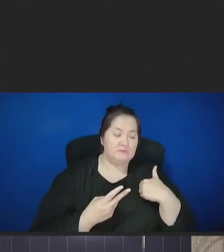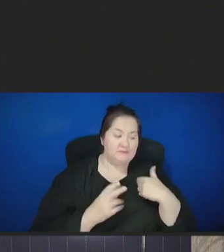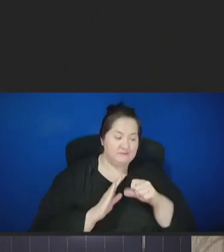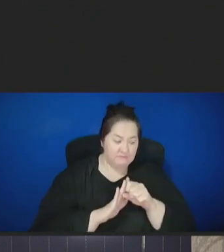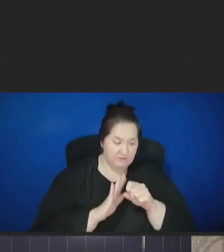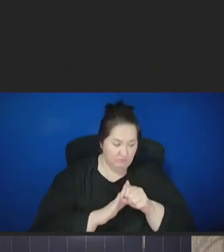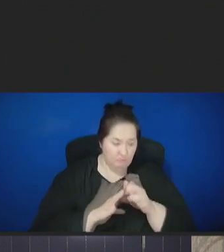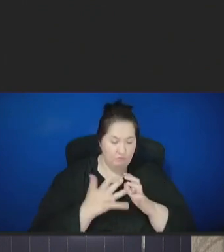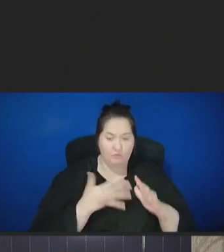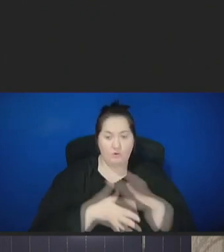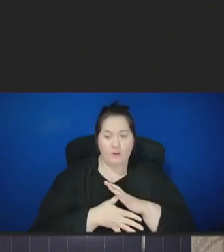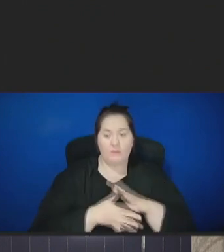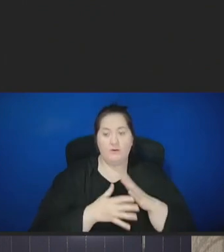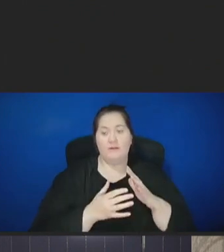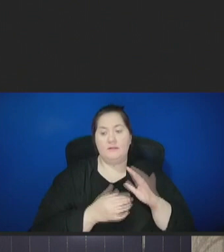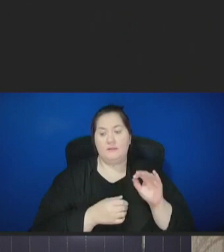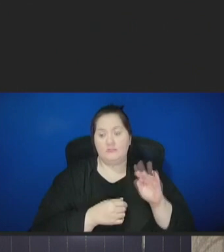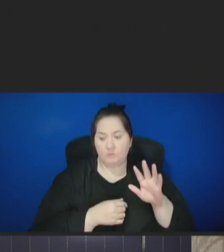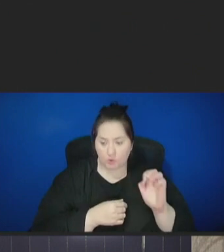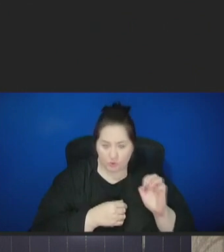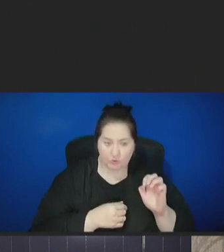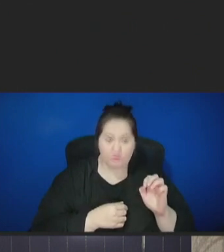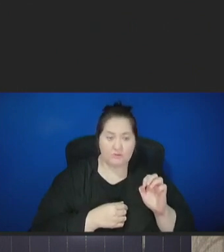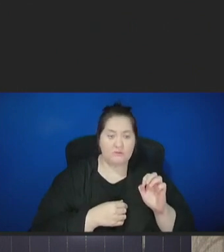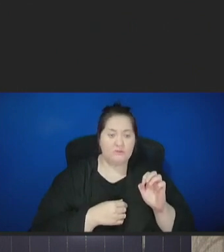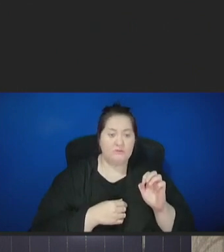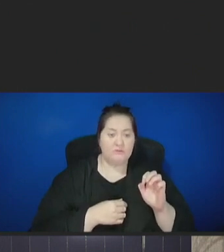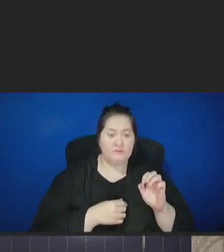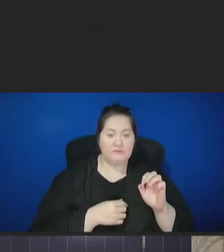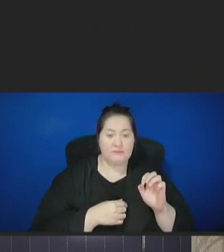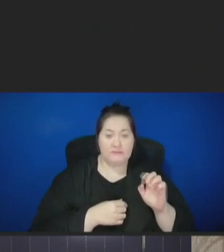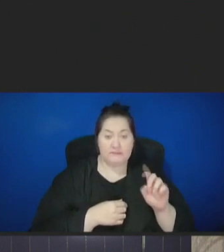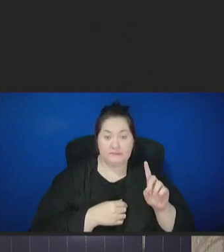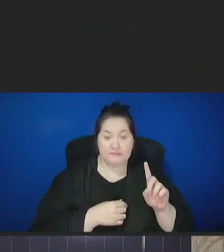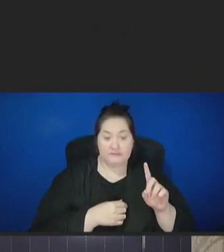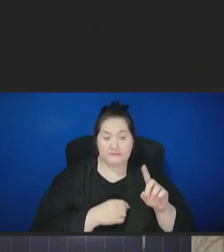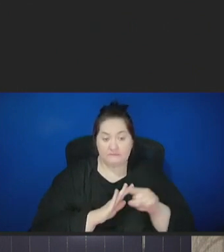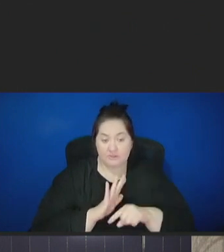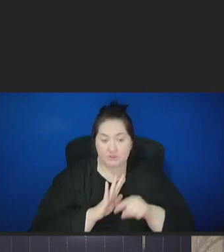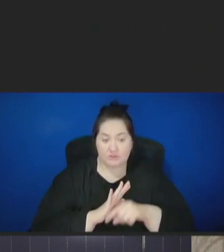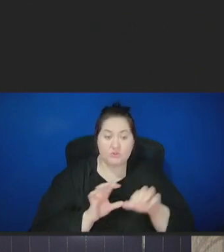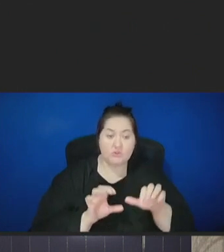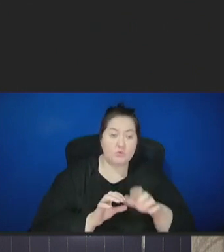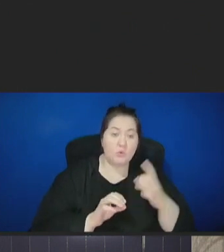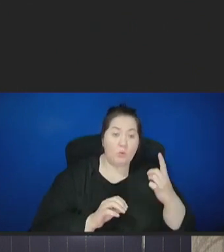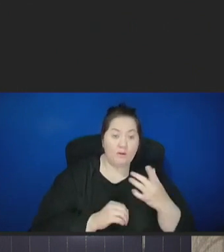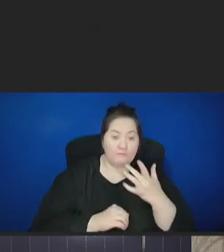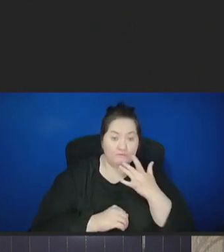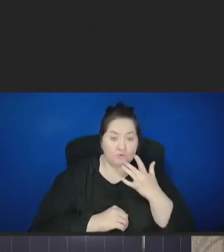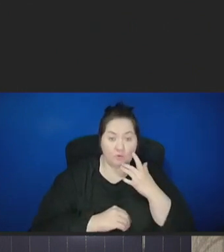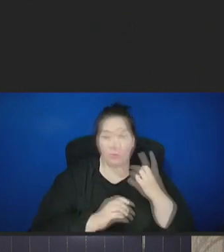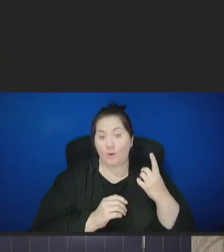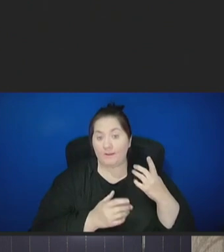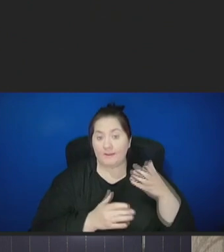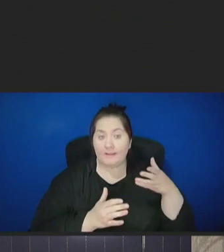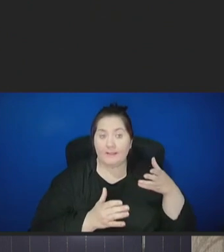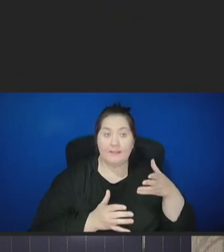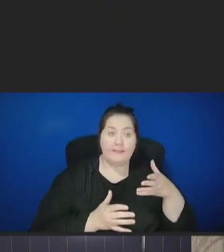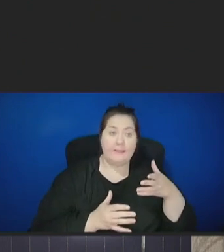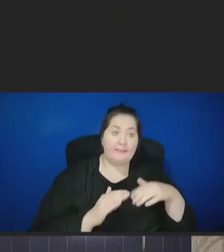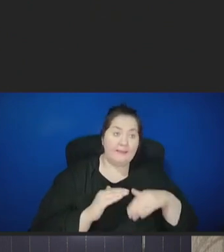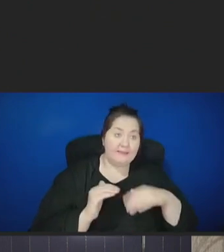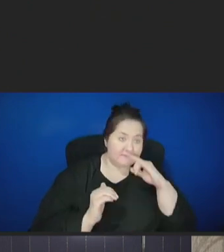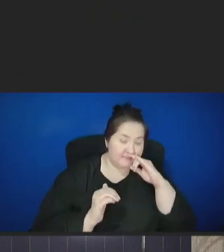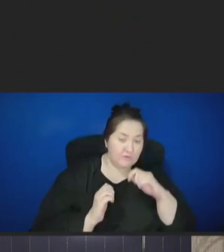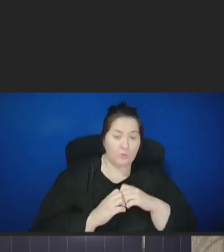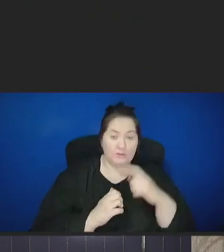of a primary immune deficiency, hey, all pediatricians in the world, do us a favor so we have one less brain damaged kid out there, send them to an